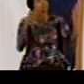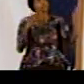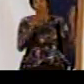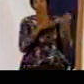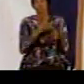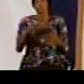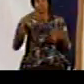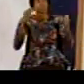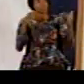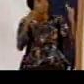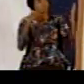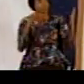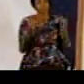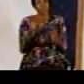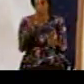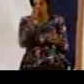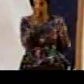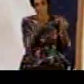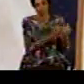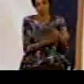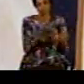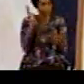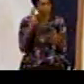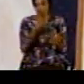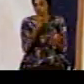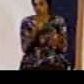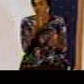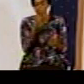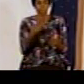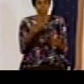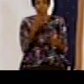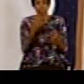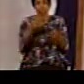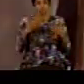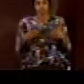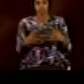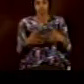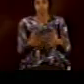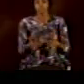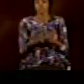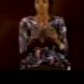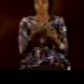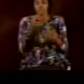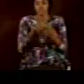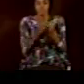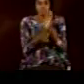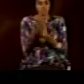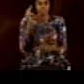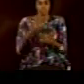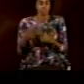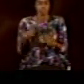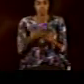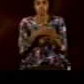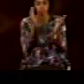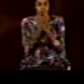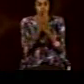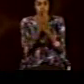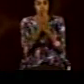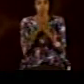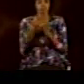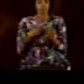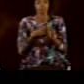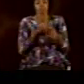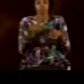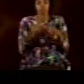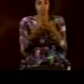expectation of faith shall not be disappointed. In Jesus' mighty name we pray. We are going to